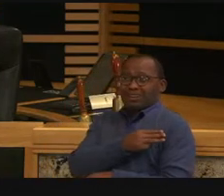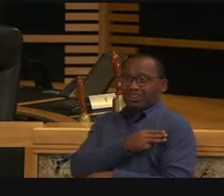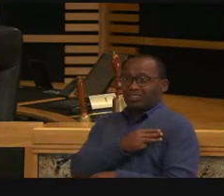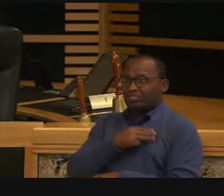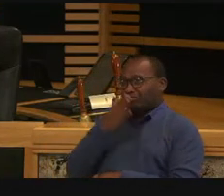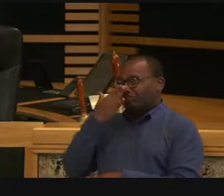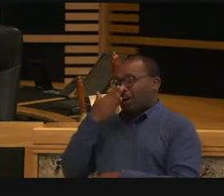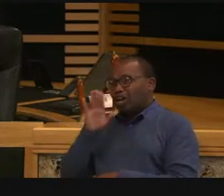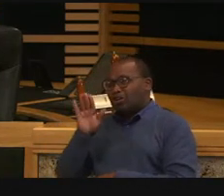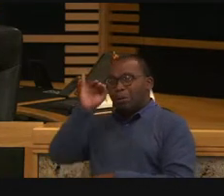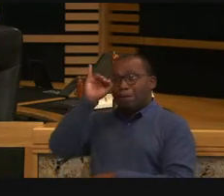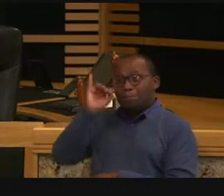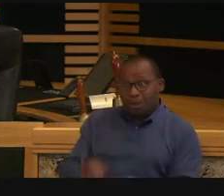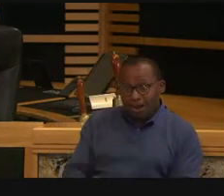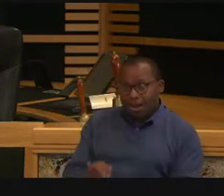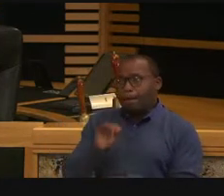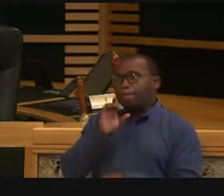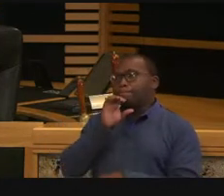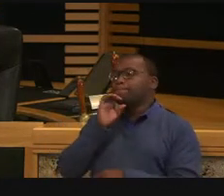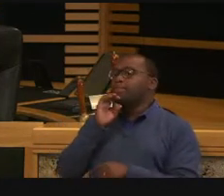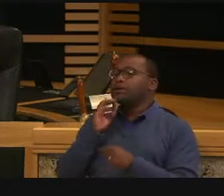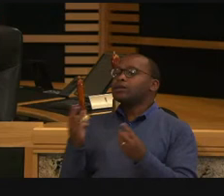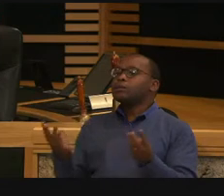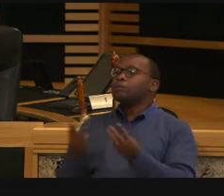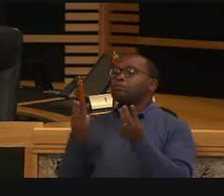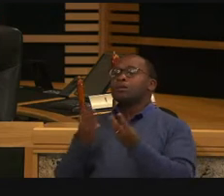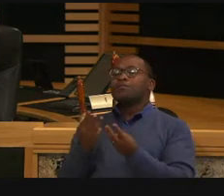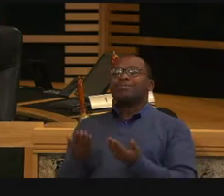Siyacela HODs and DG